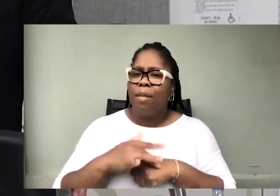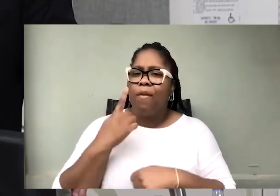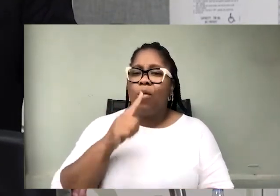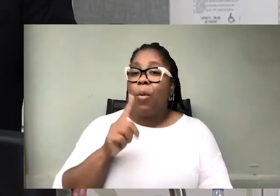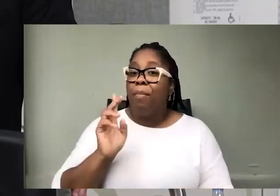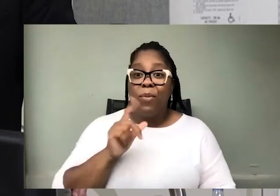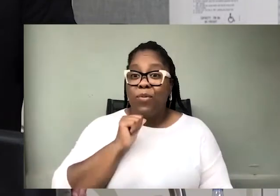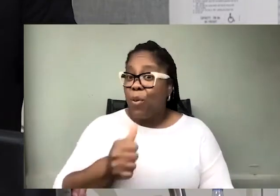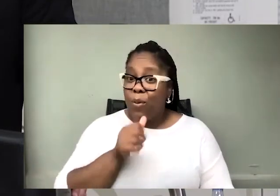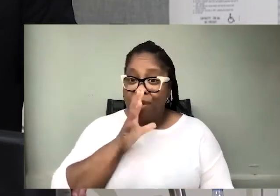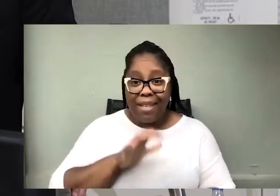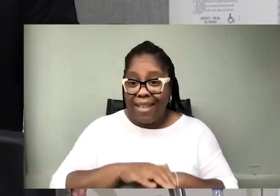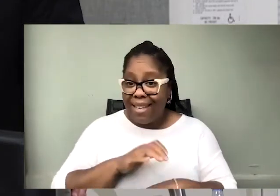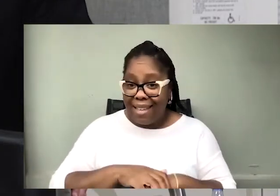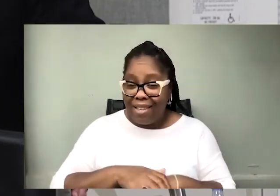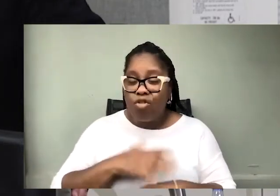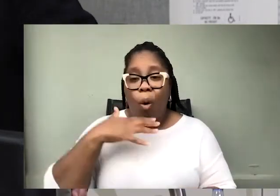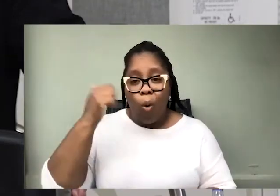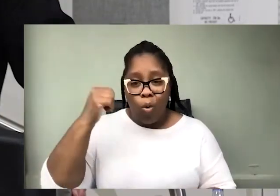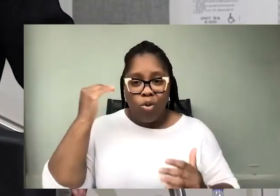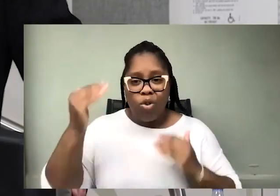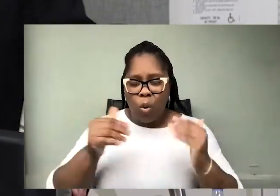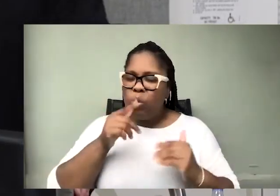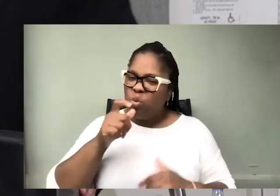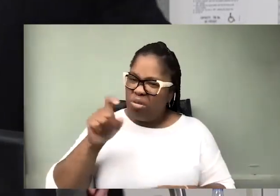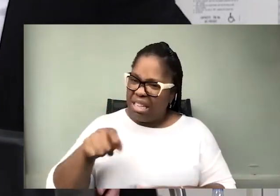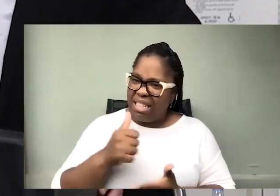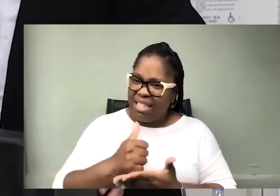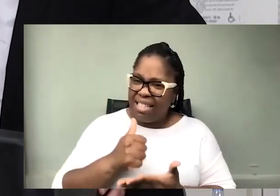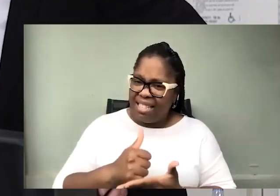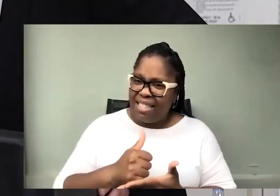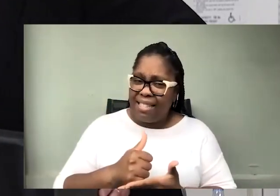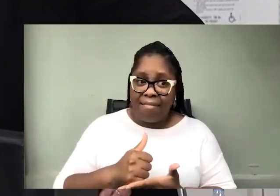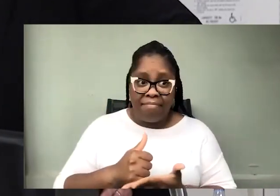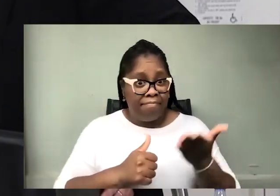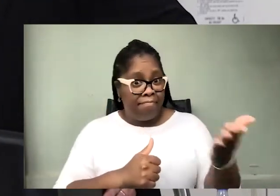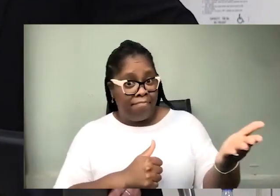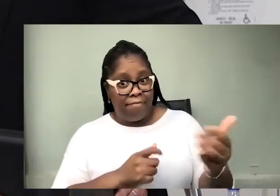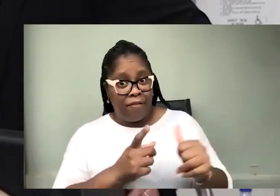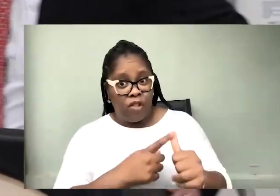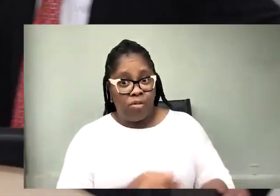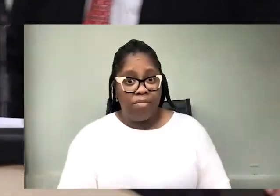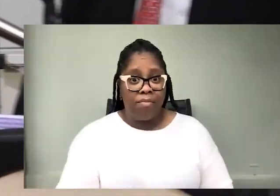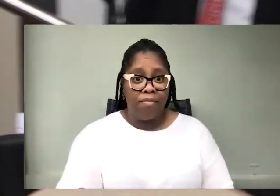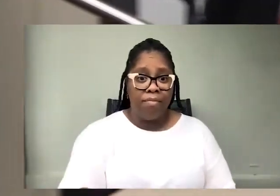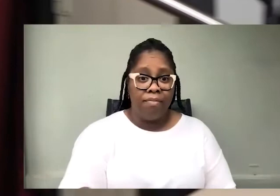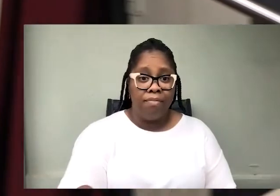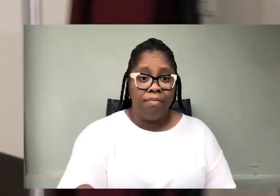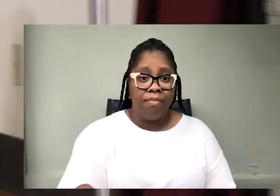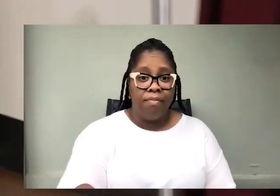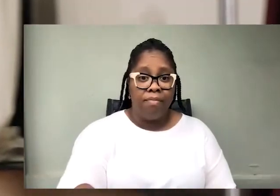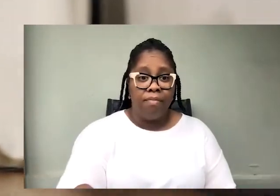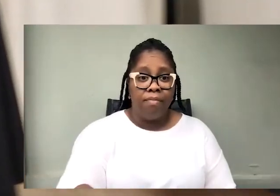non-English speaking older adults who need assistance with transportation? Who wants to jump in?